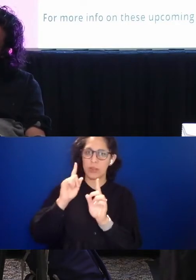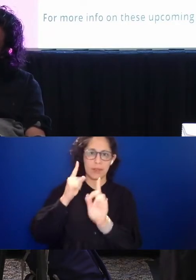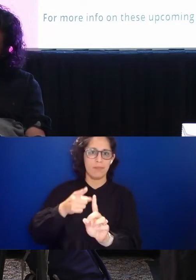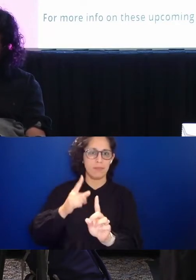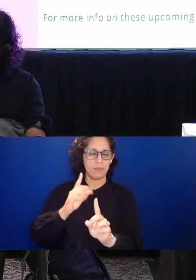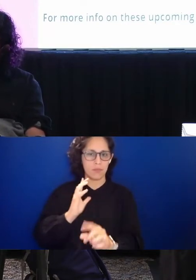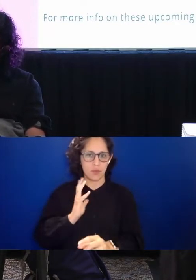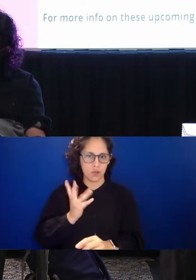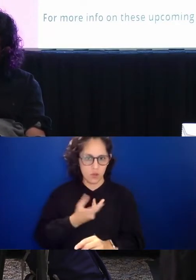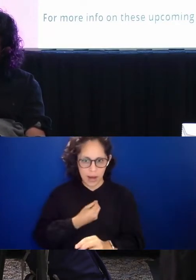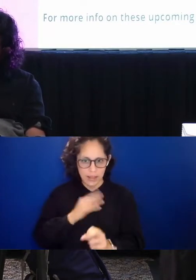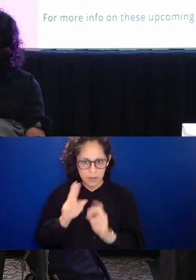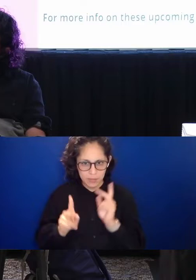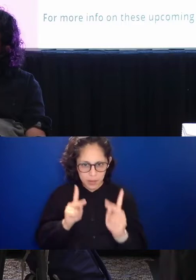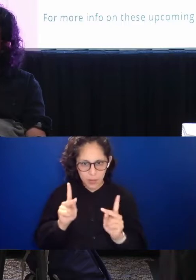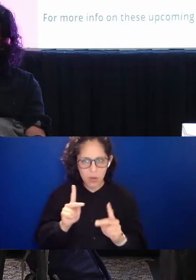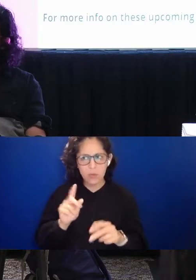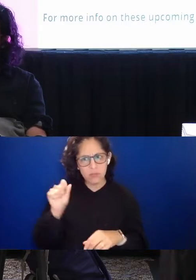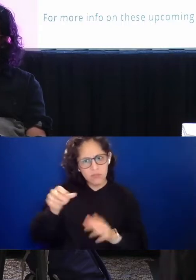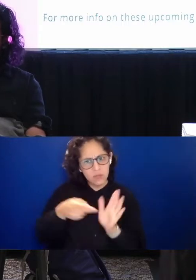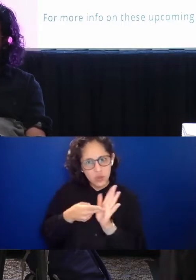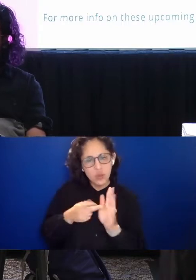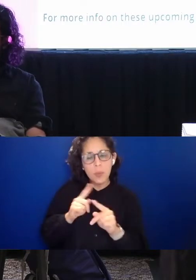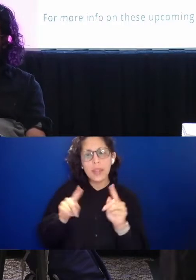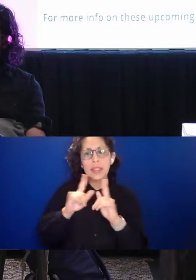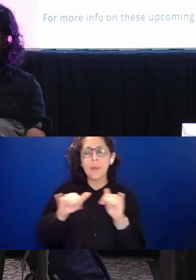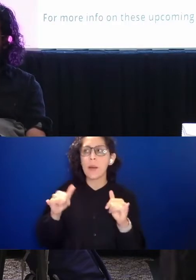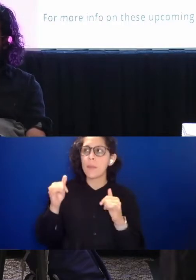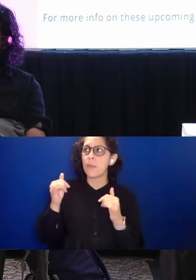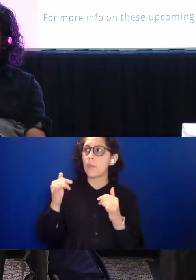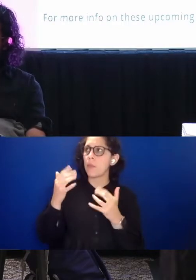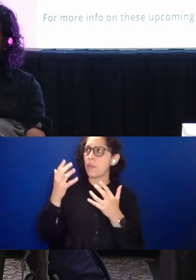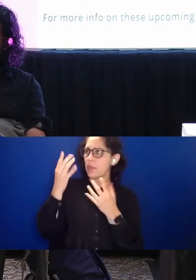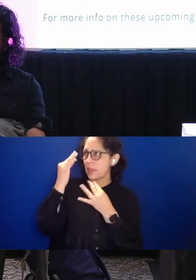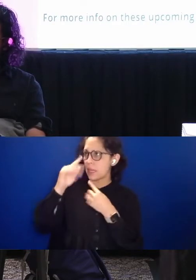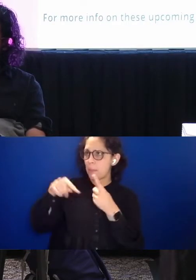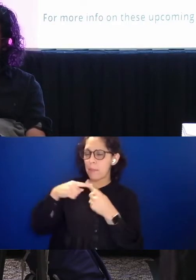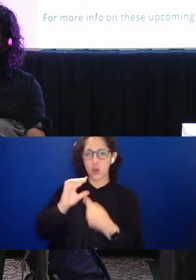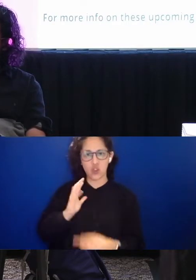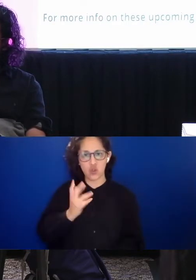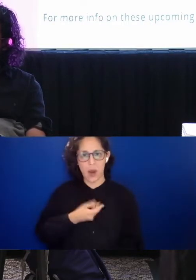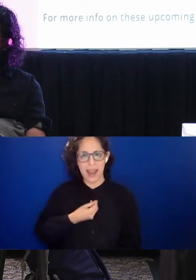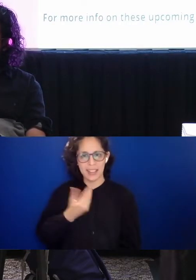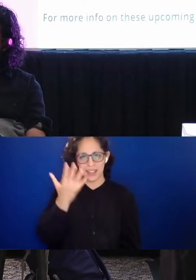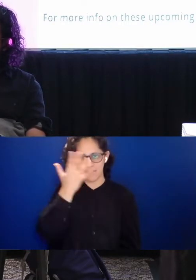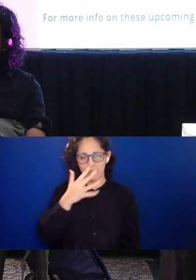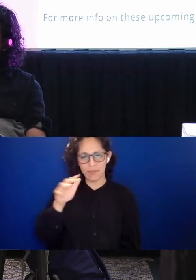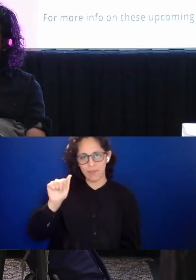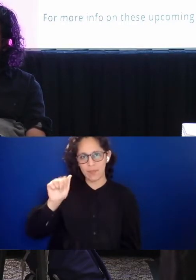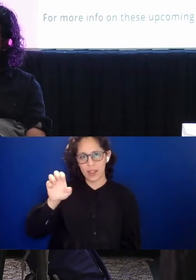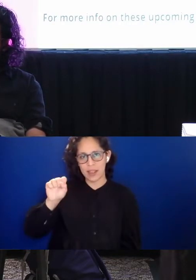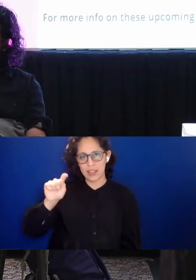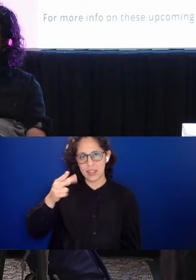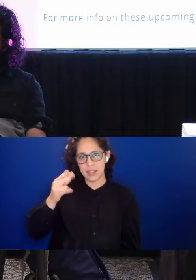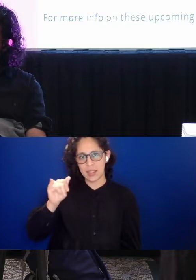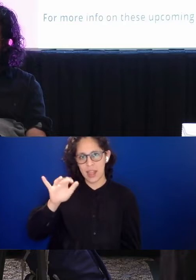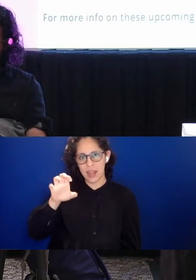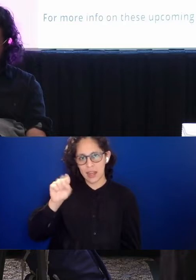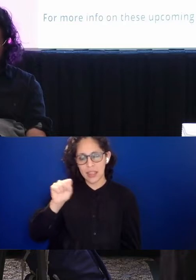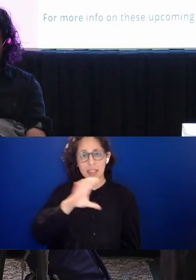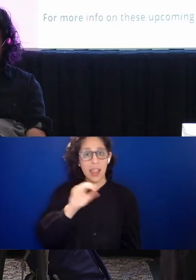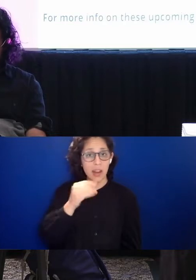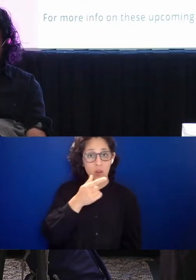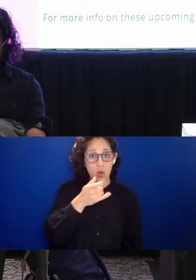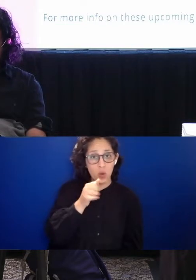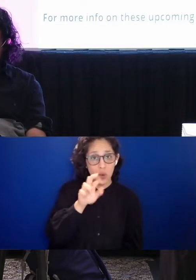it means to think about trans aesthetics and think about queerness as aesthetics. And think about like what